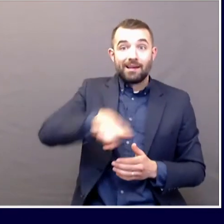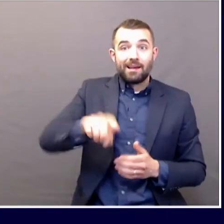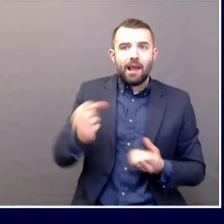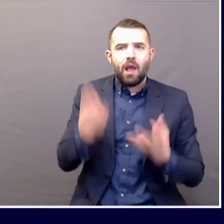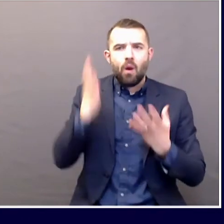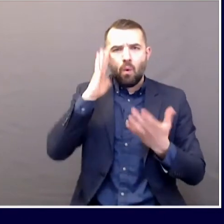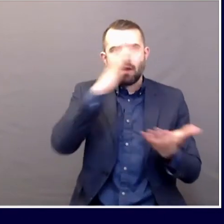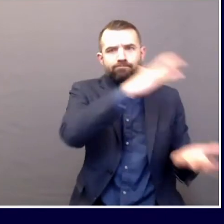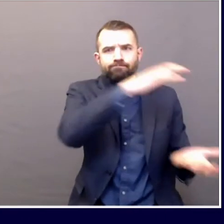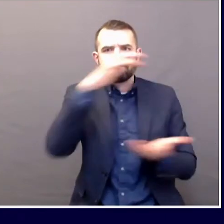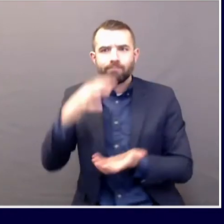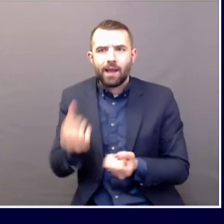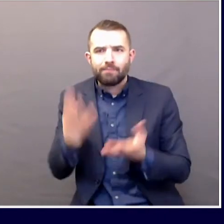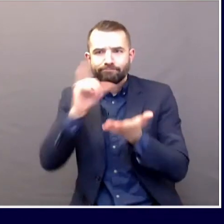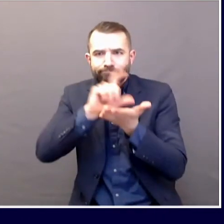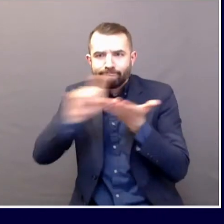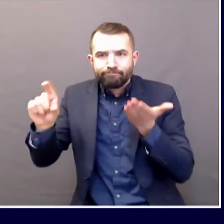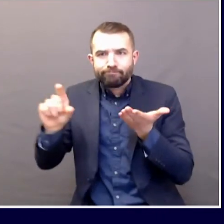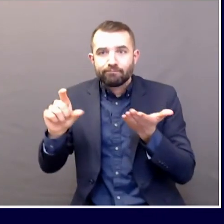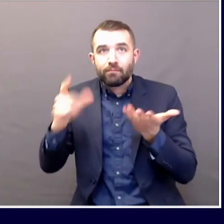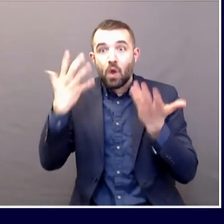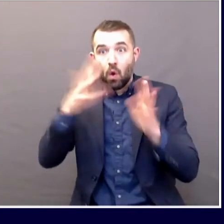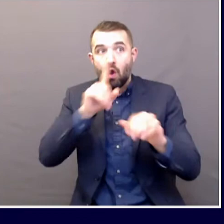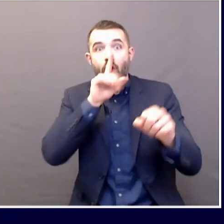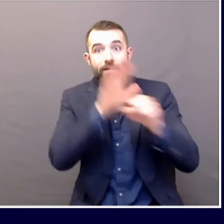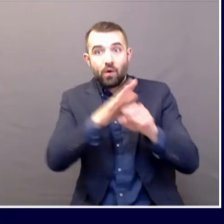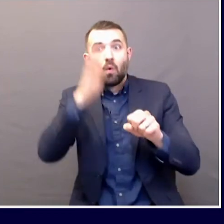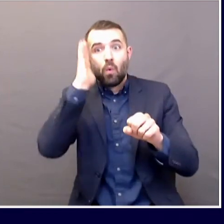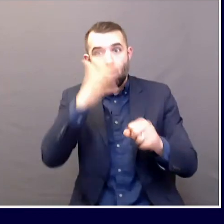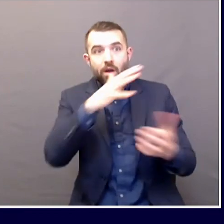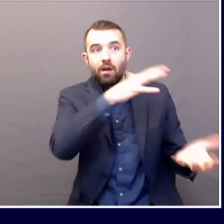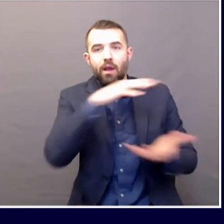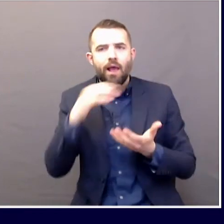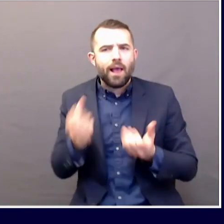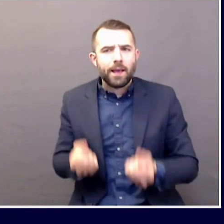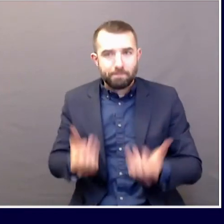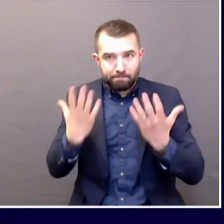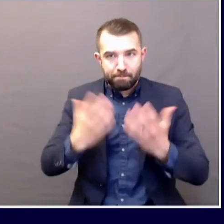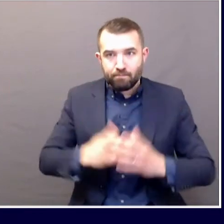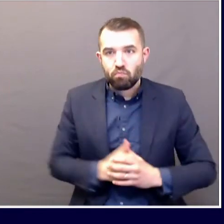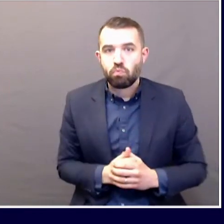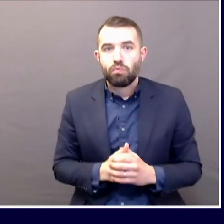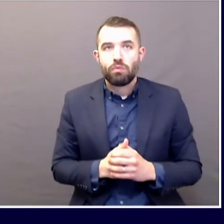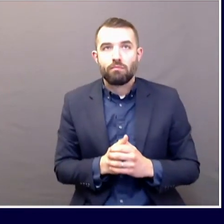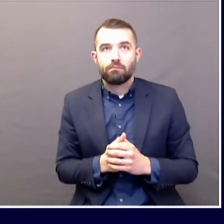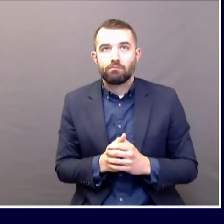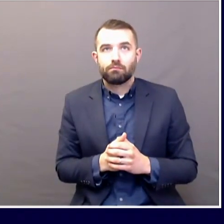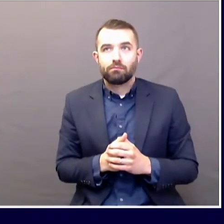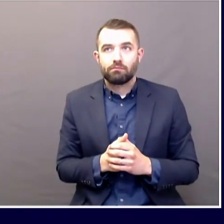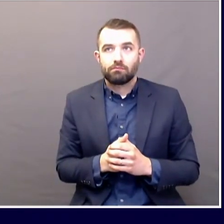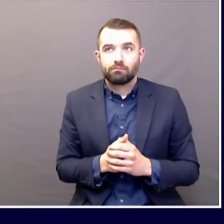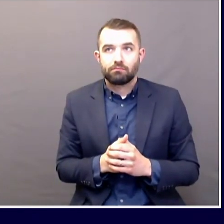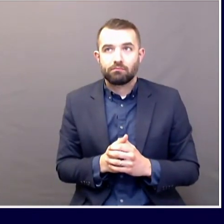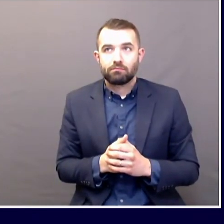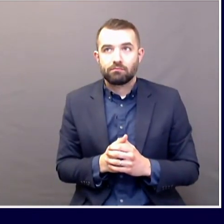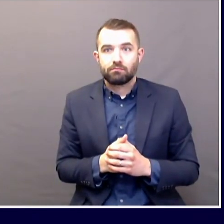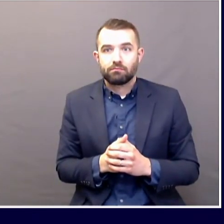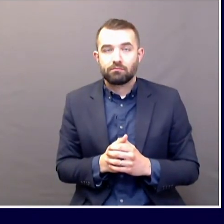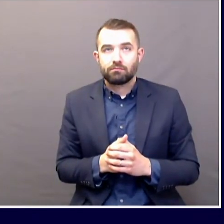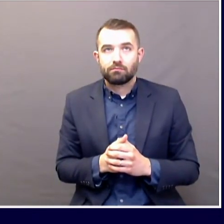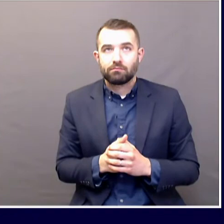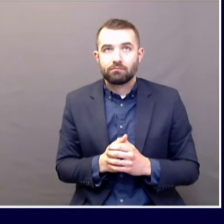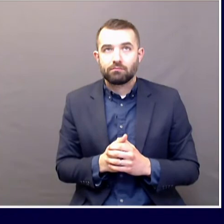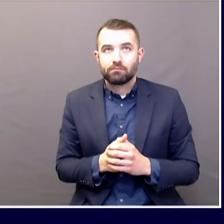confirmation that next week, for the allocation that comes to the Maine Department of Health and Human Services, there will